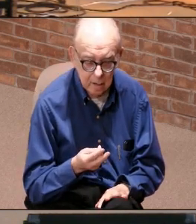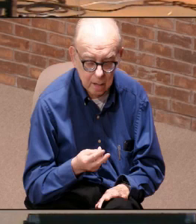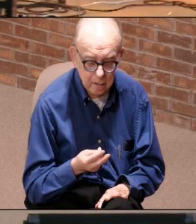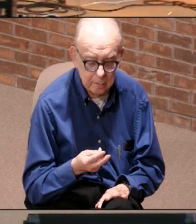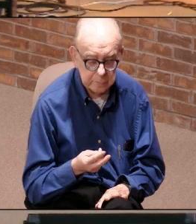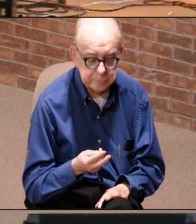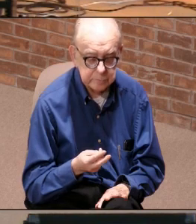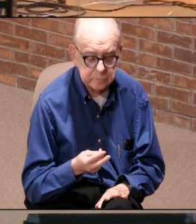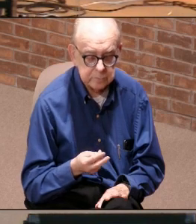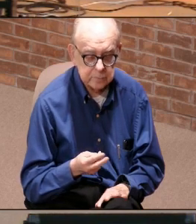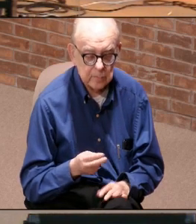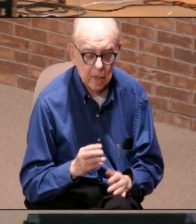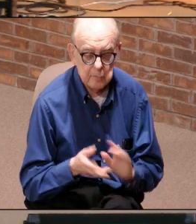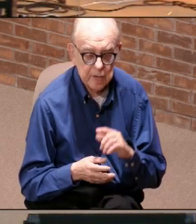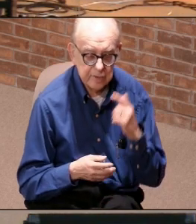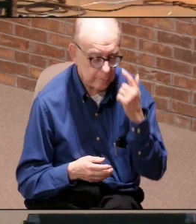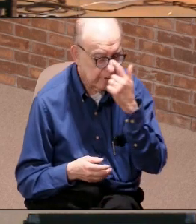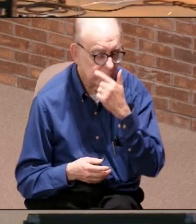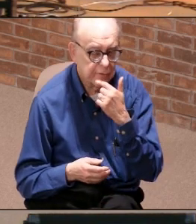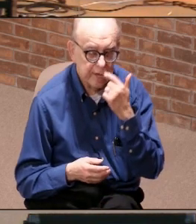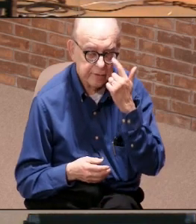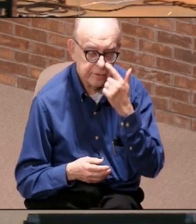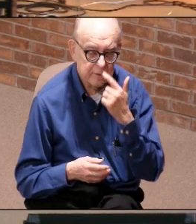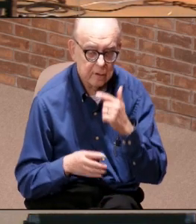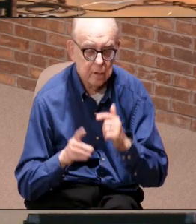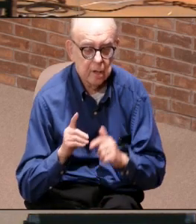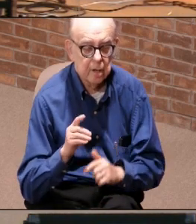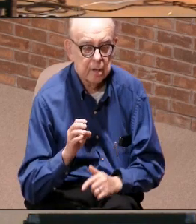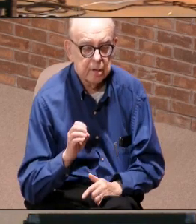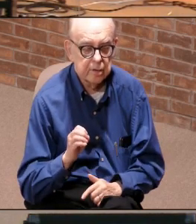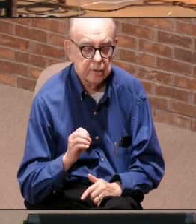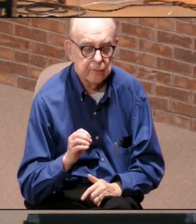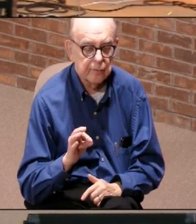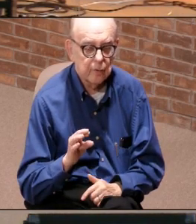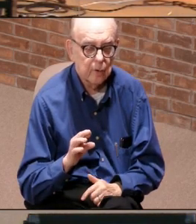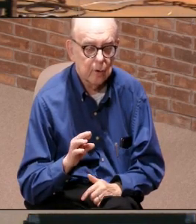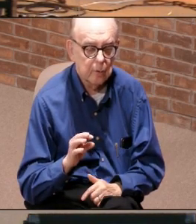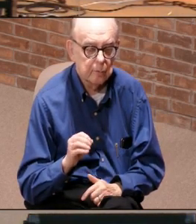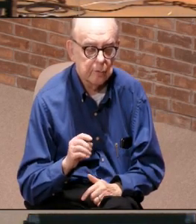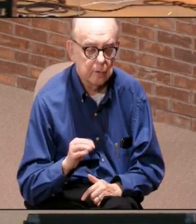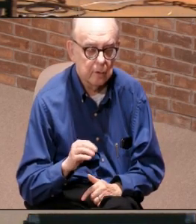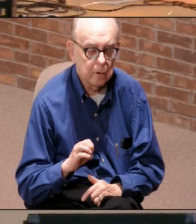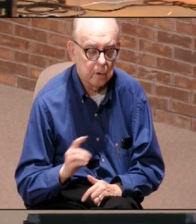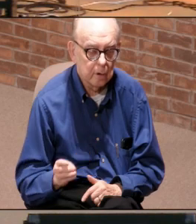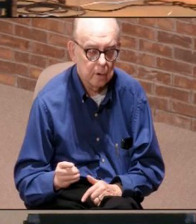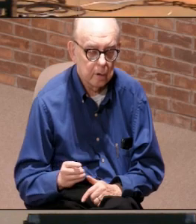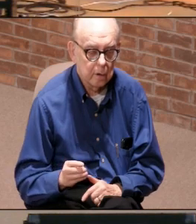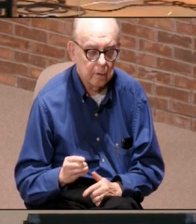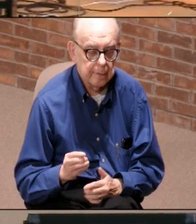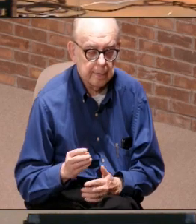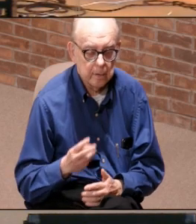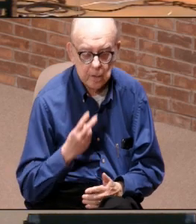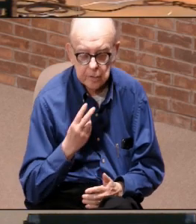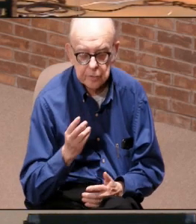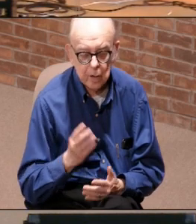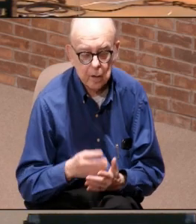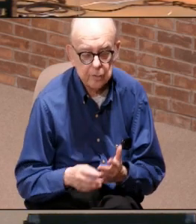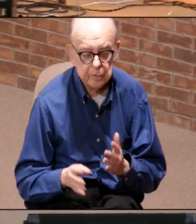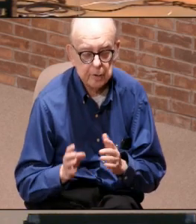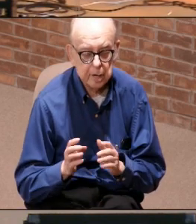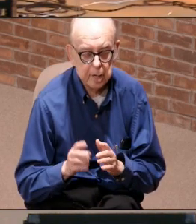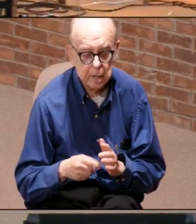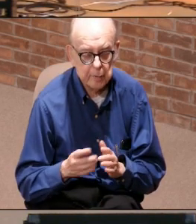deformed, messed up young lady. She saw someone that needed Jesus.